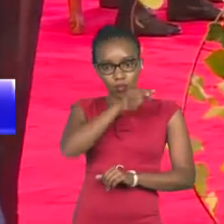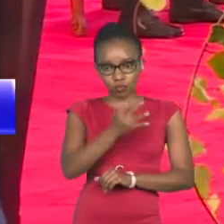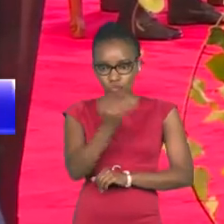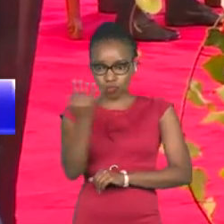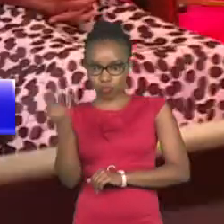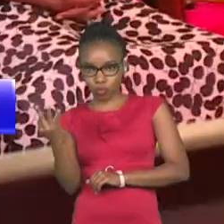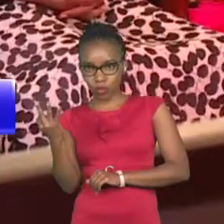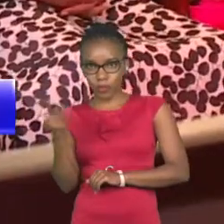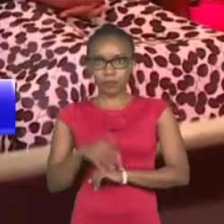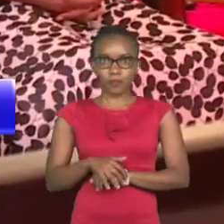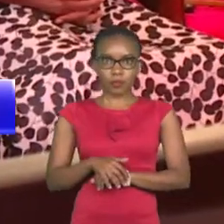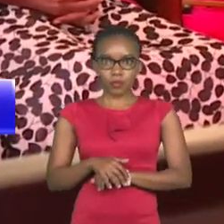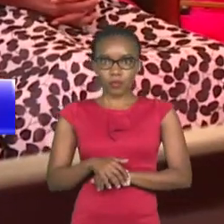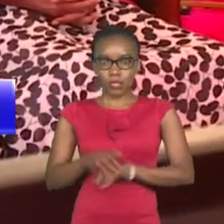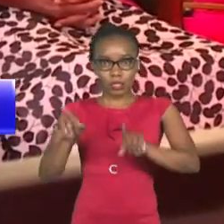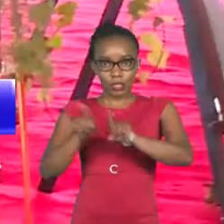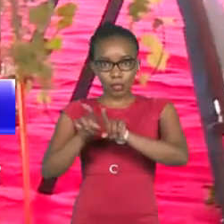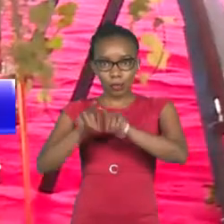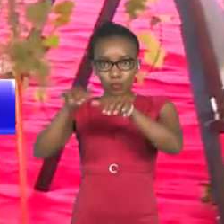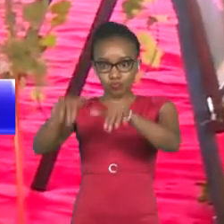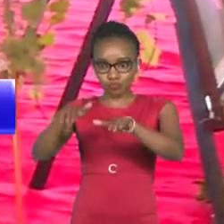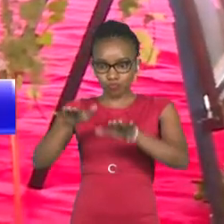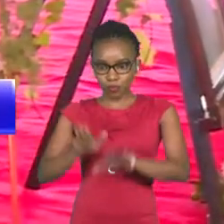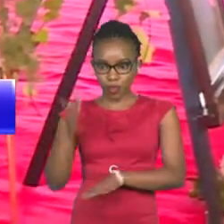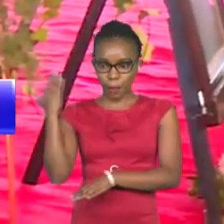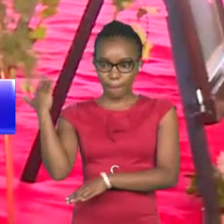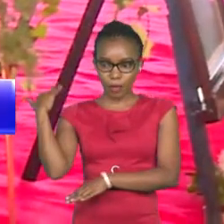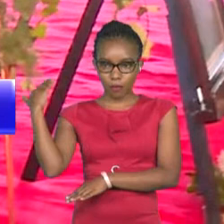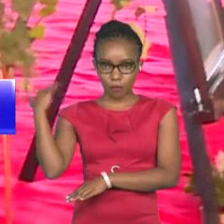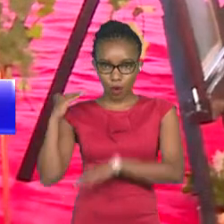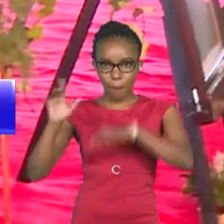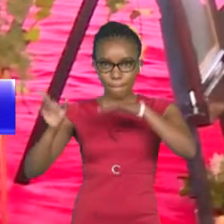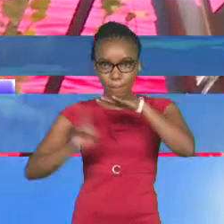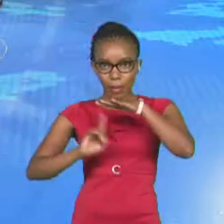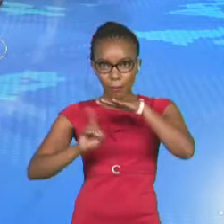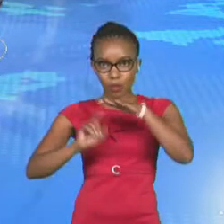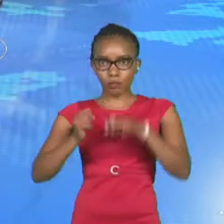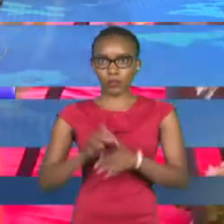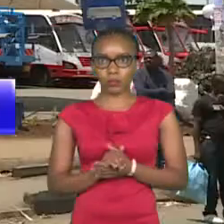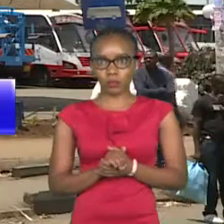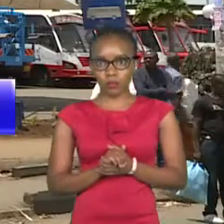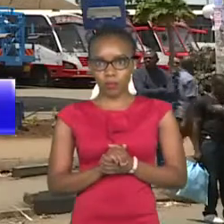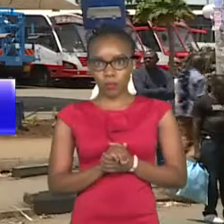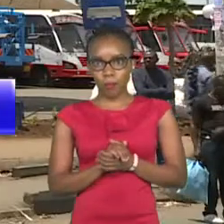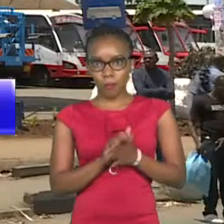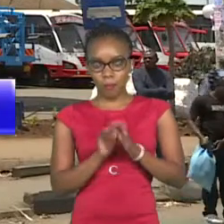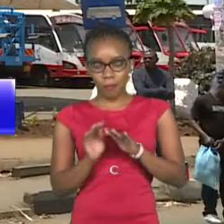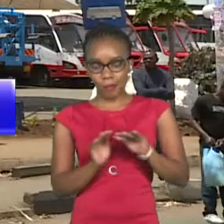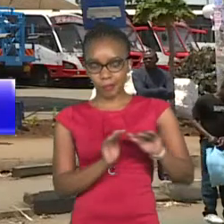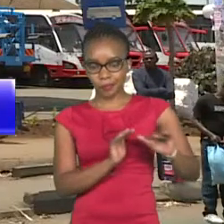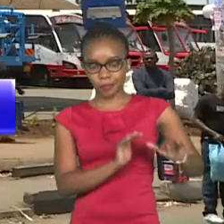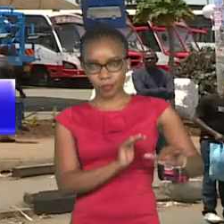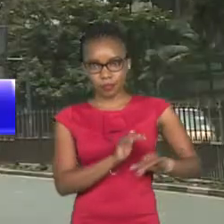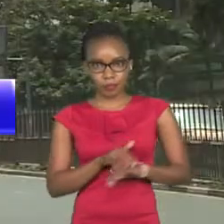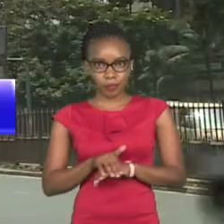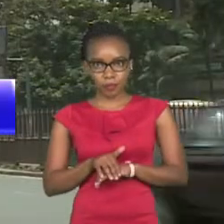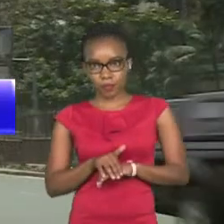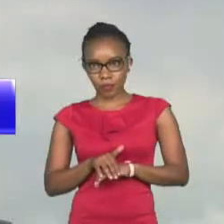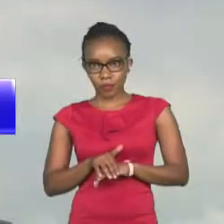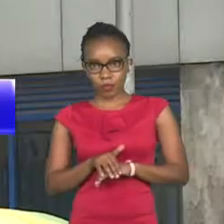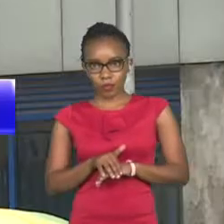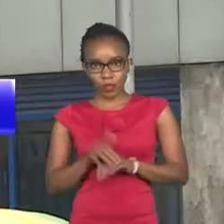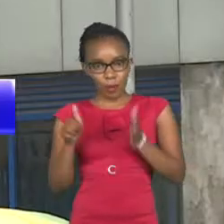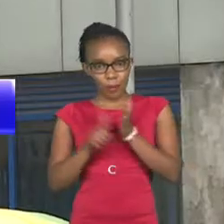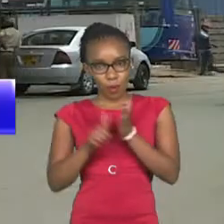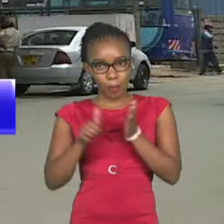share podium at the burial of former cabinet minister Simeon Nyachae. More pain at the pump